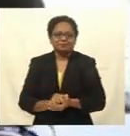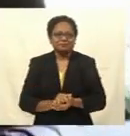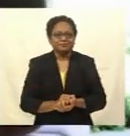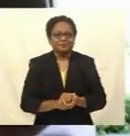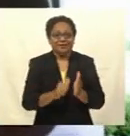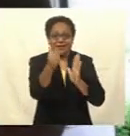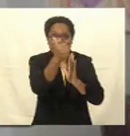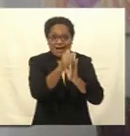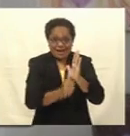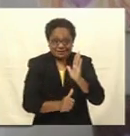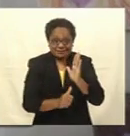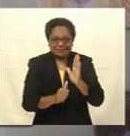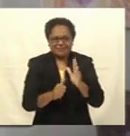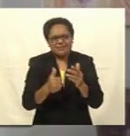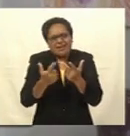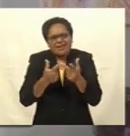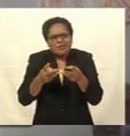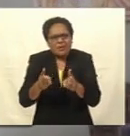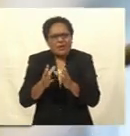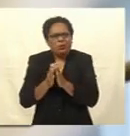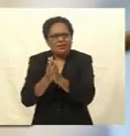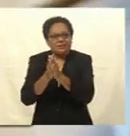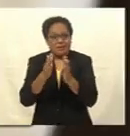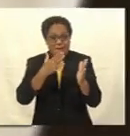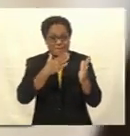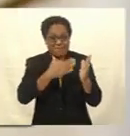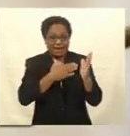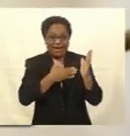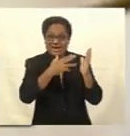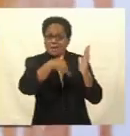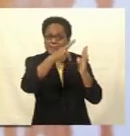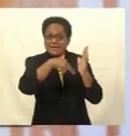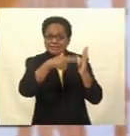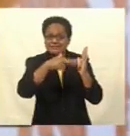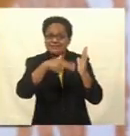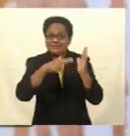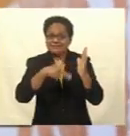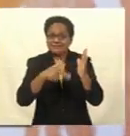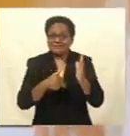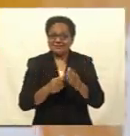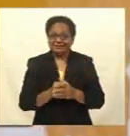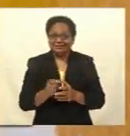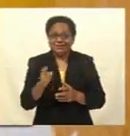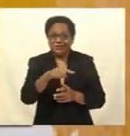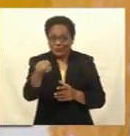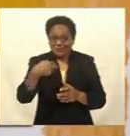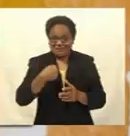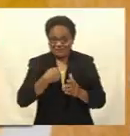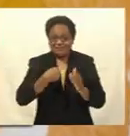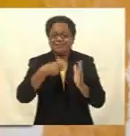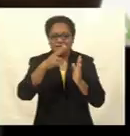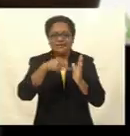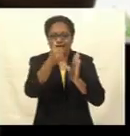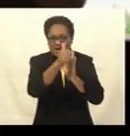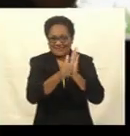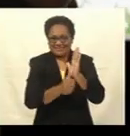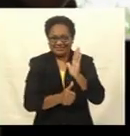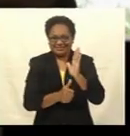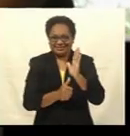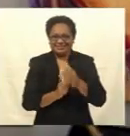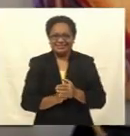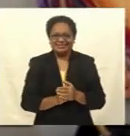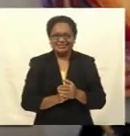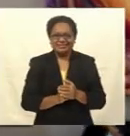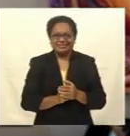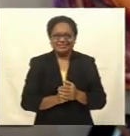is a form of worship. With every painting that I do, I tell the subject, you and I are the artists. It's a dignifying moment to just let